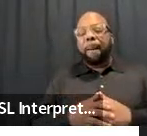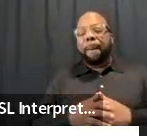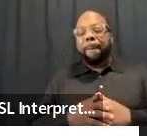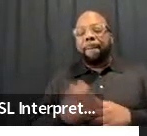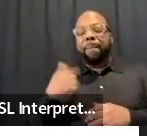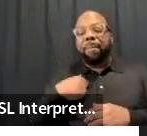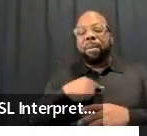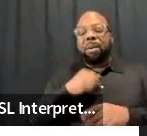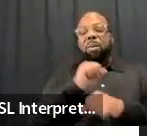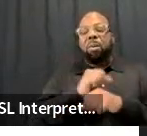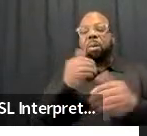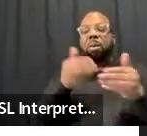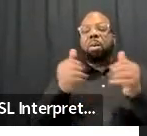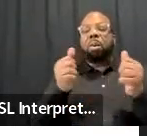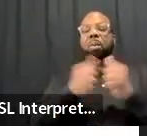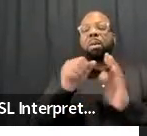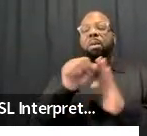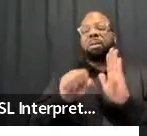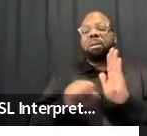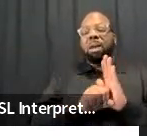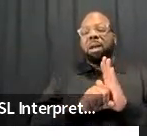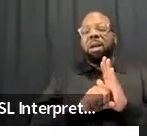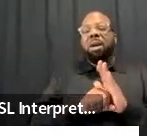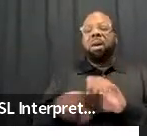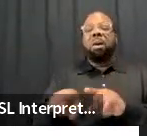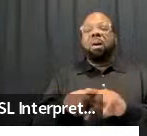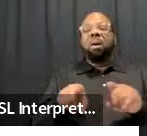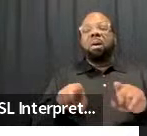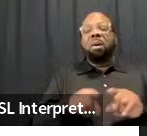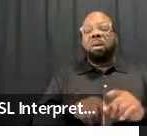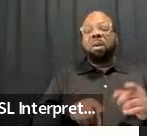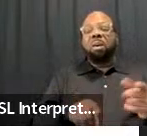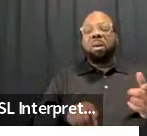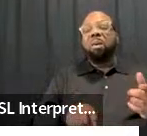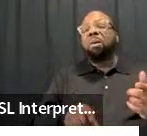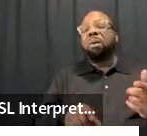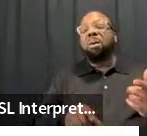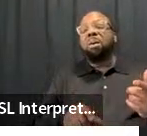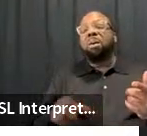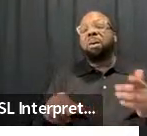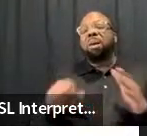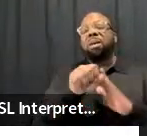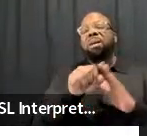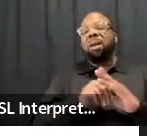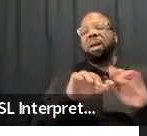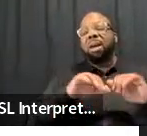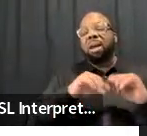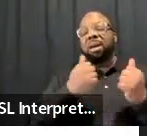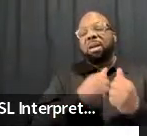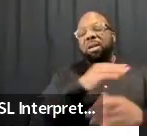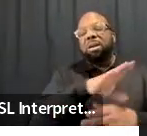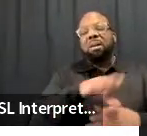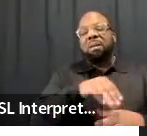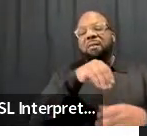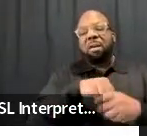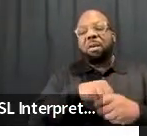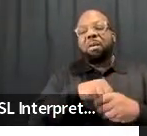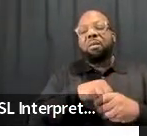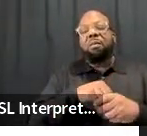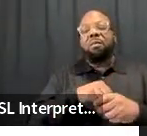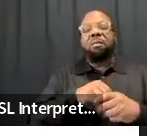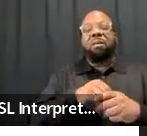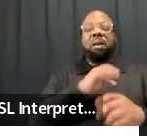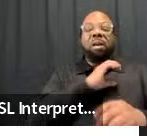have worked closely with the state, and in particular with NYSERDA, the state agency that is involved in